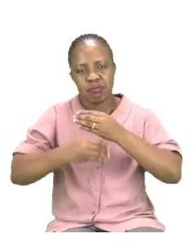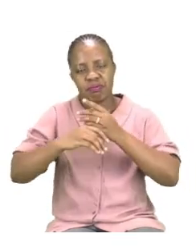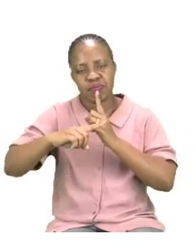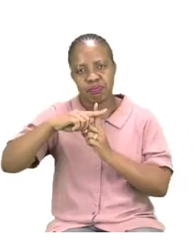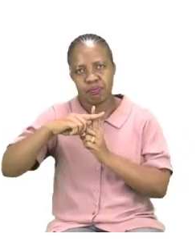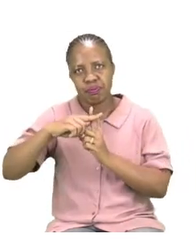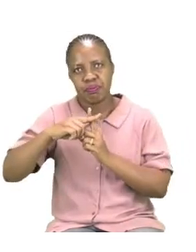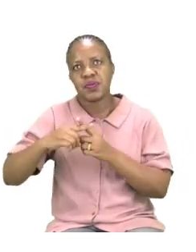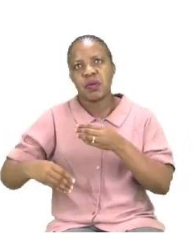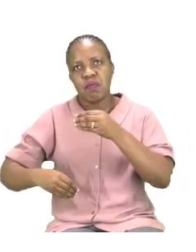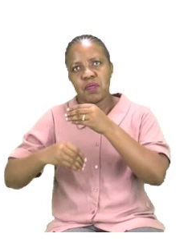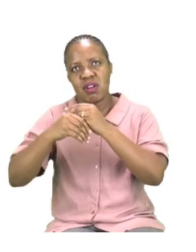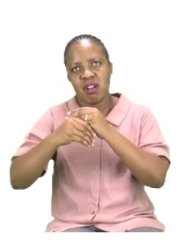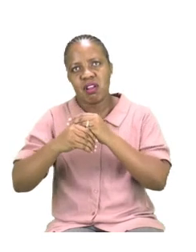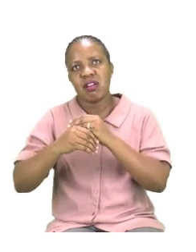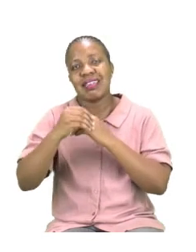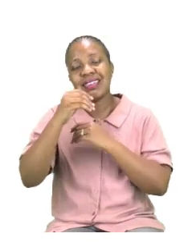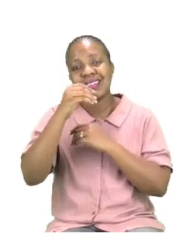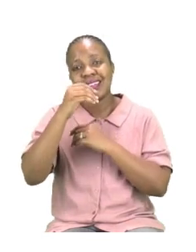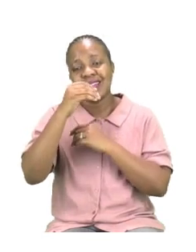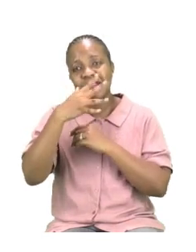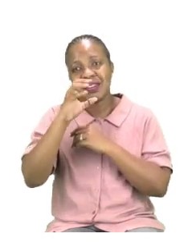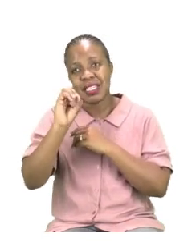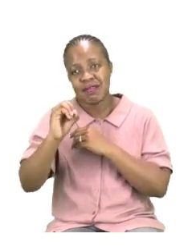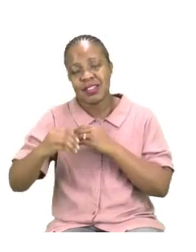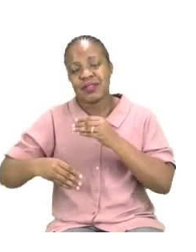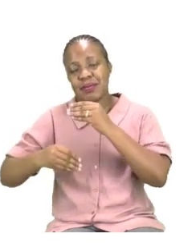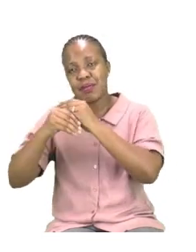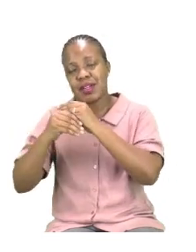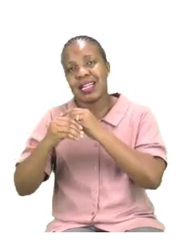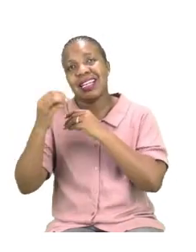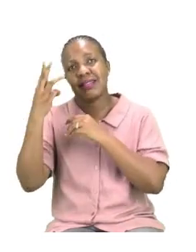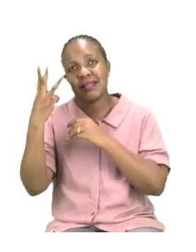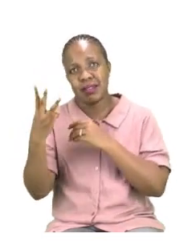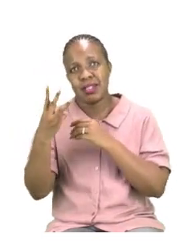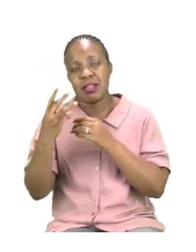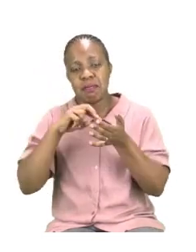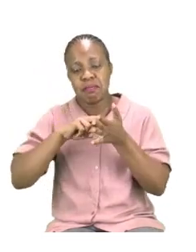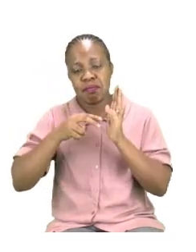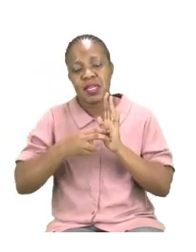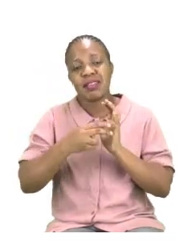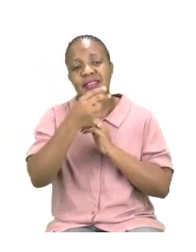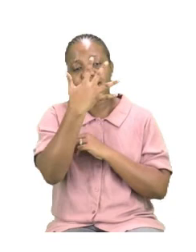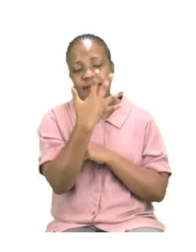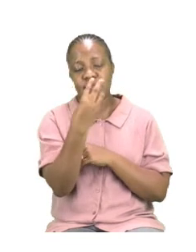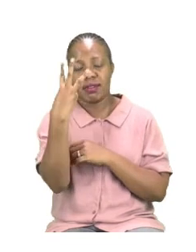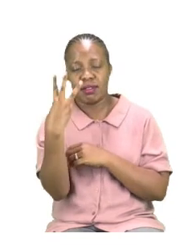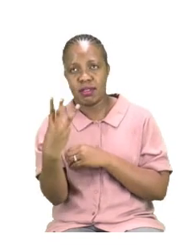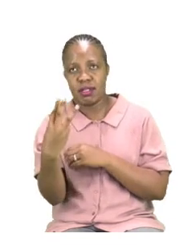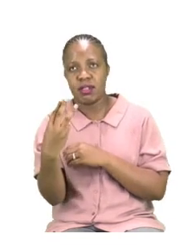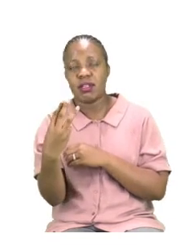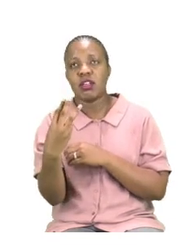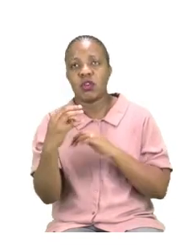50 plus 3. And then we add the tens together, which will give